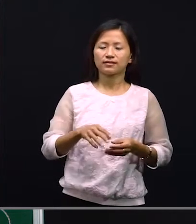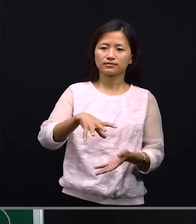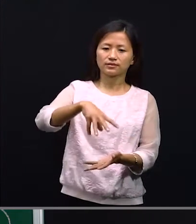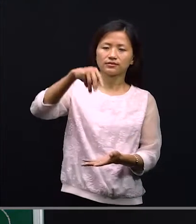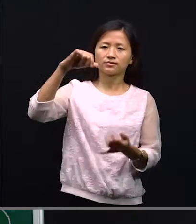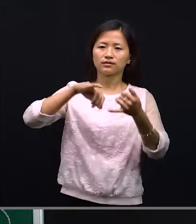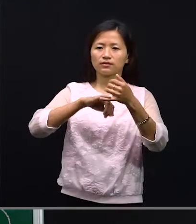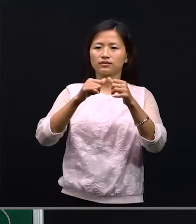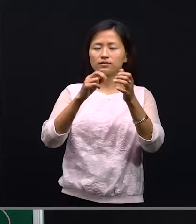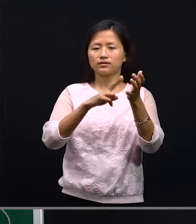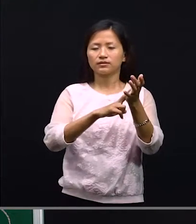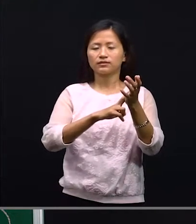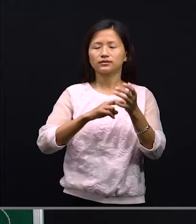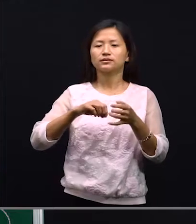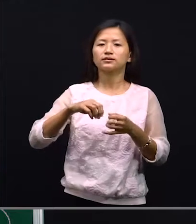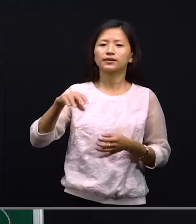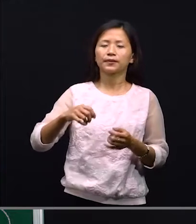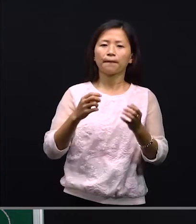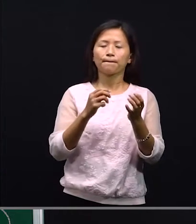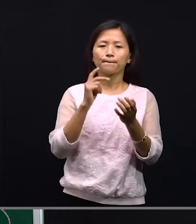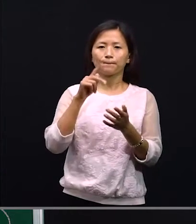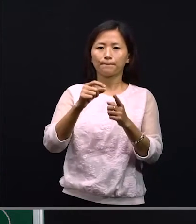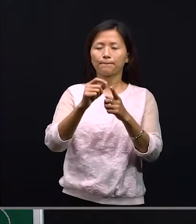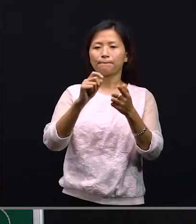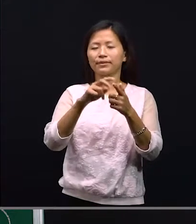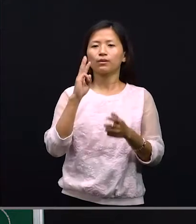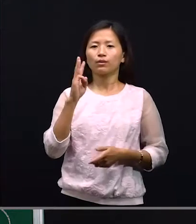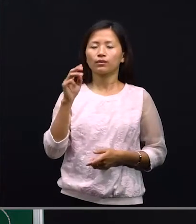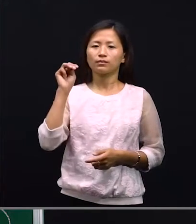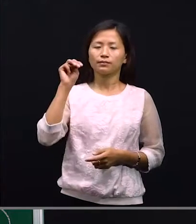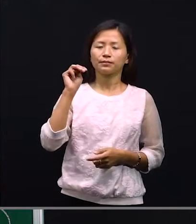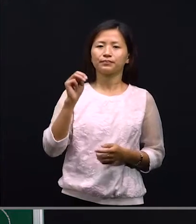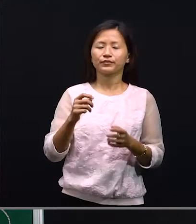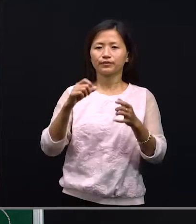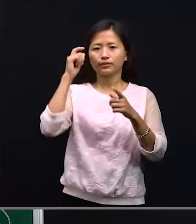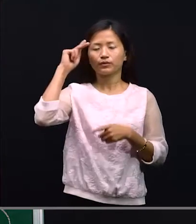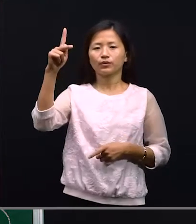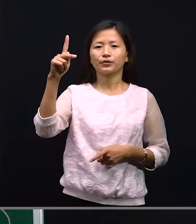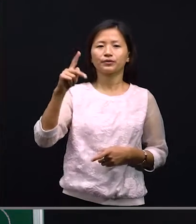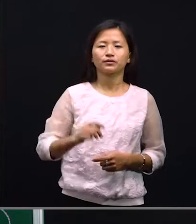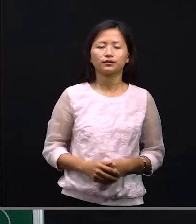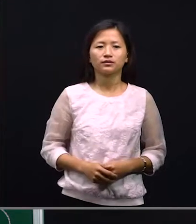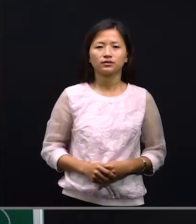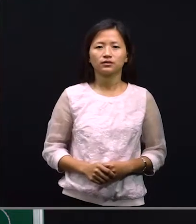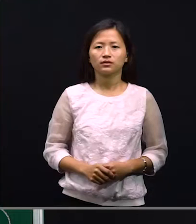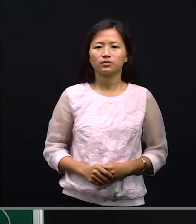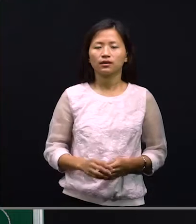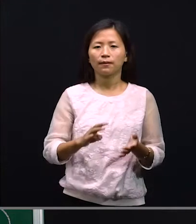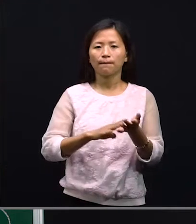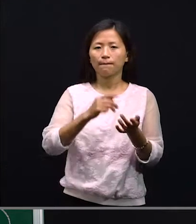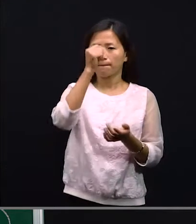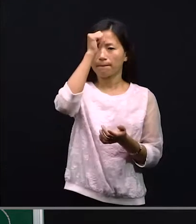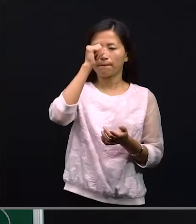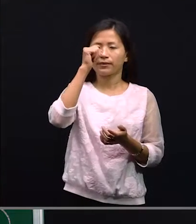of Kohima, Pek, Zanyaboto, and also to another state where Manipur